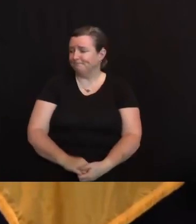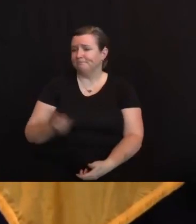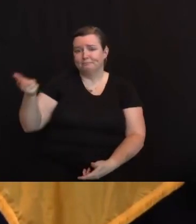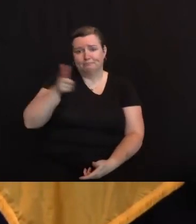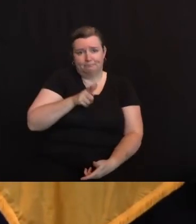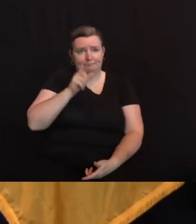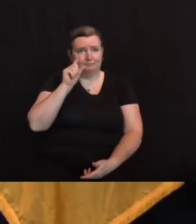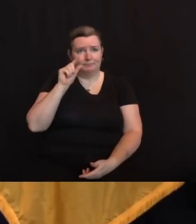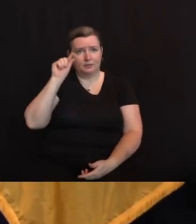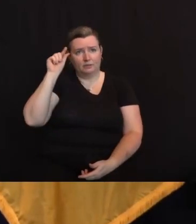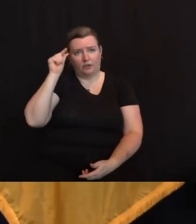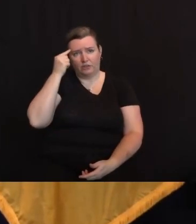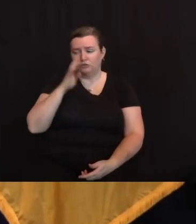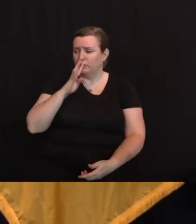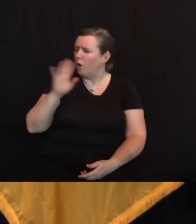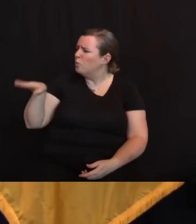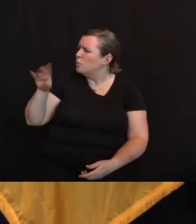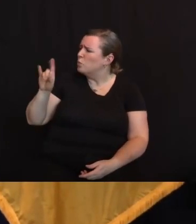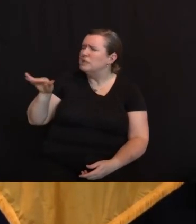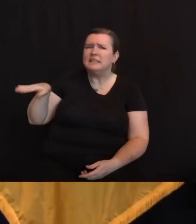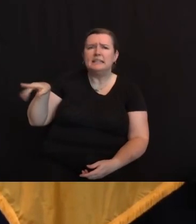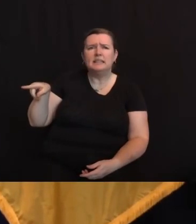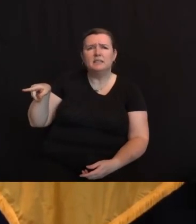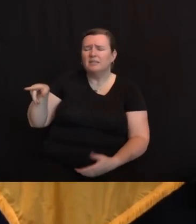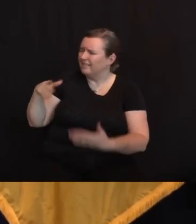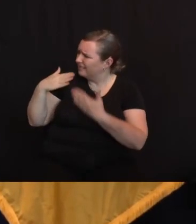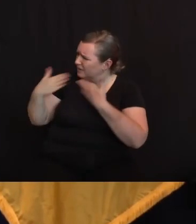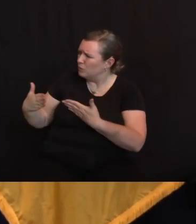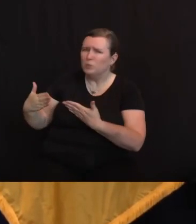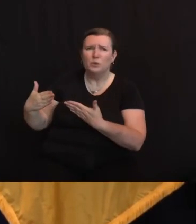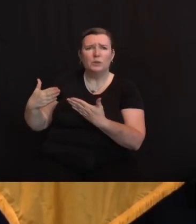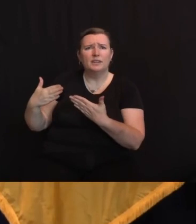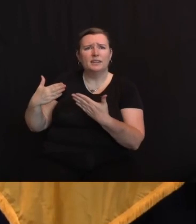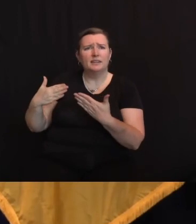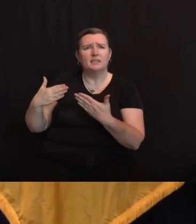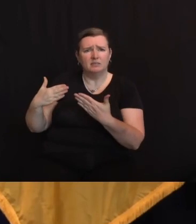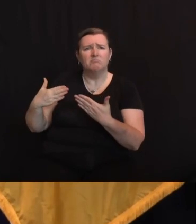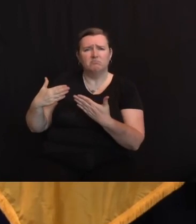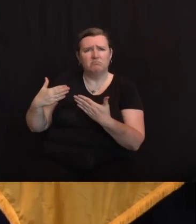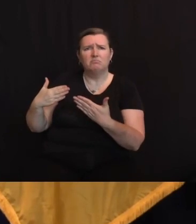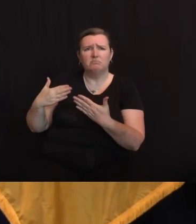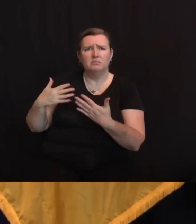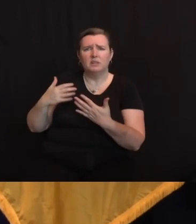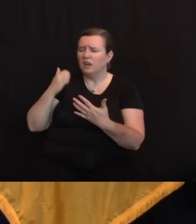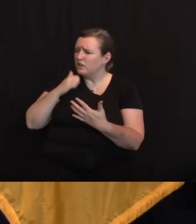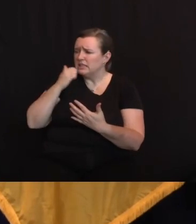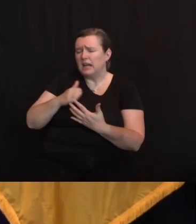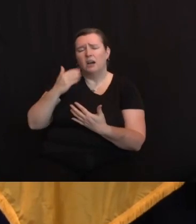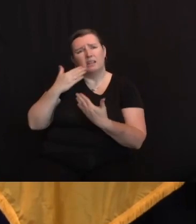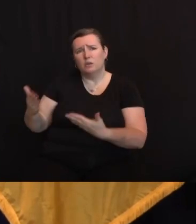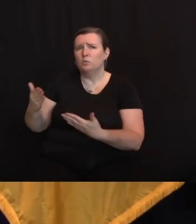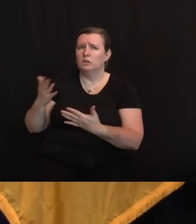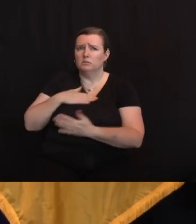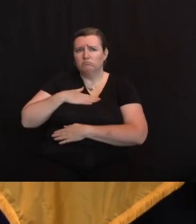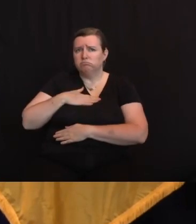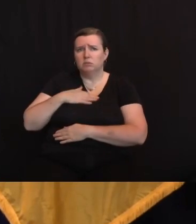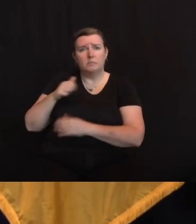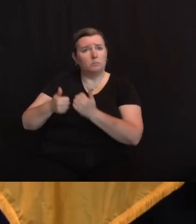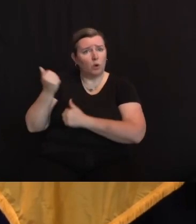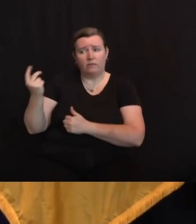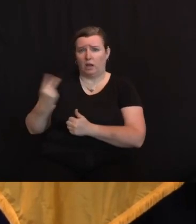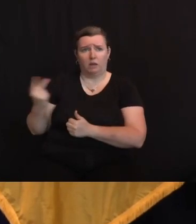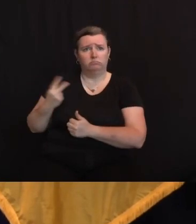Judy, thank you, first of all. Not necessarily every day these days, but most days you and I are in touch with,